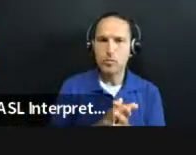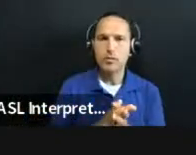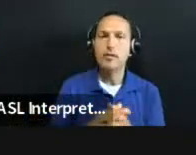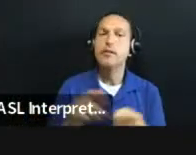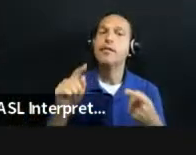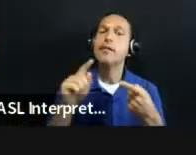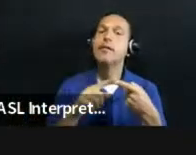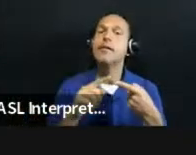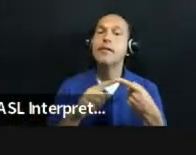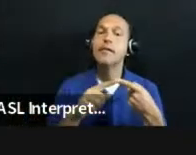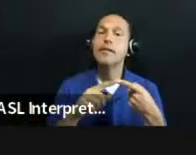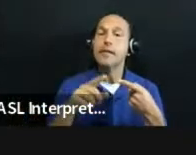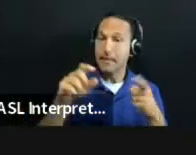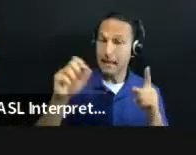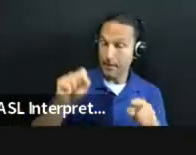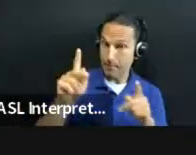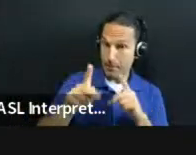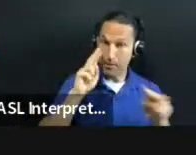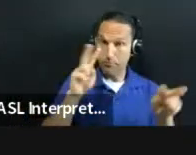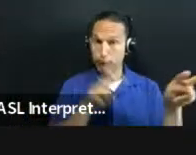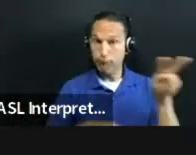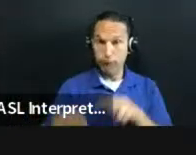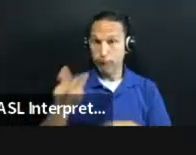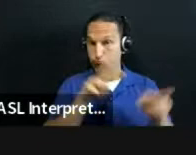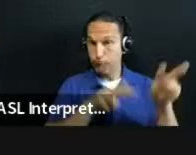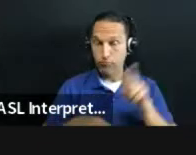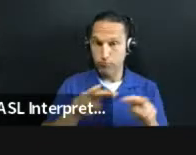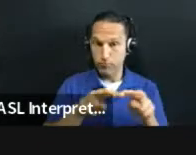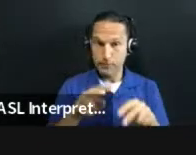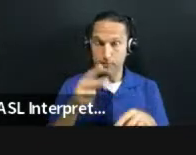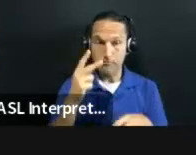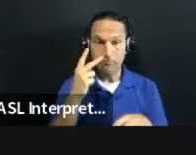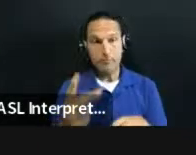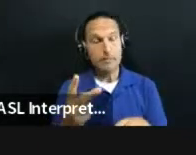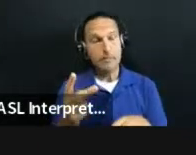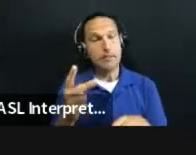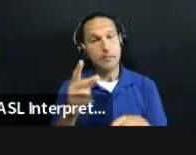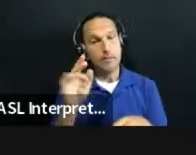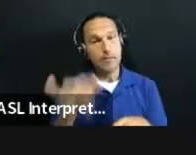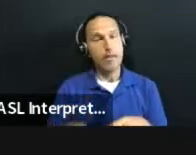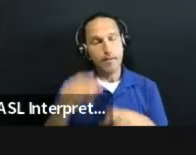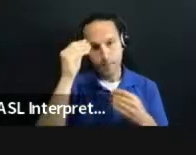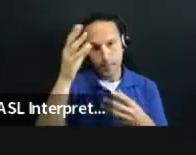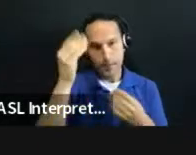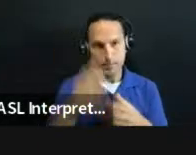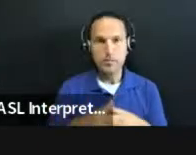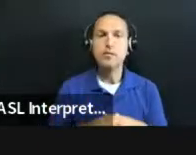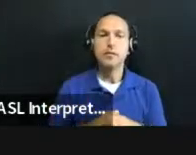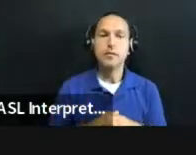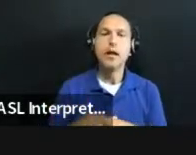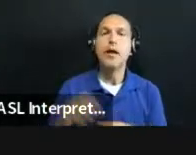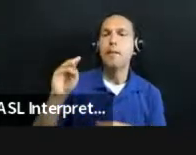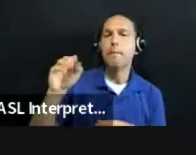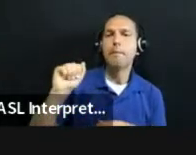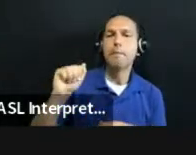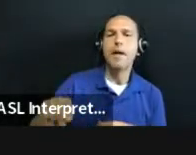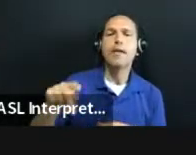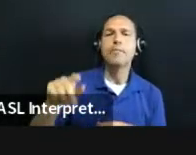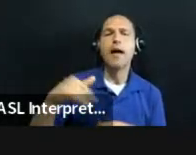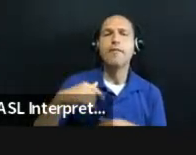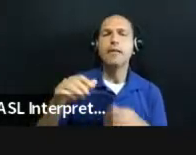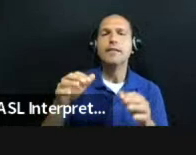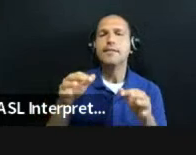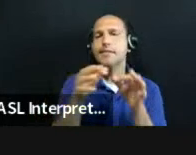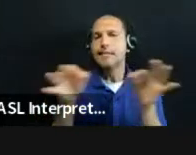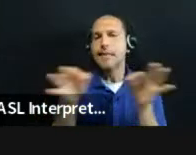perceivable, will people be able to perceive the information that is on your map or your data visualization? So for maps, a text alternative